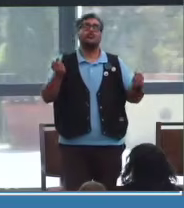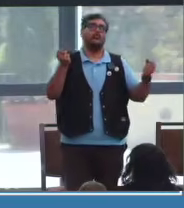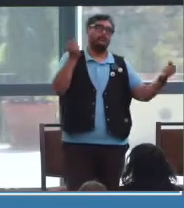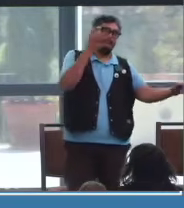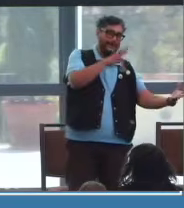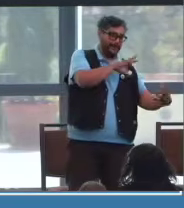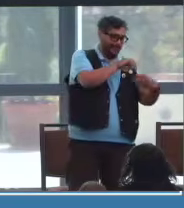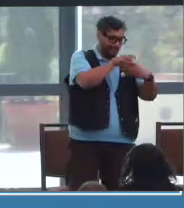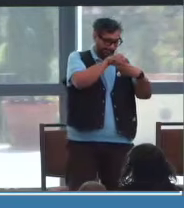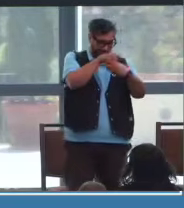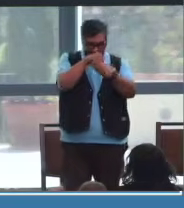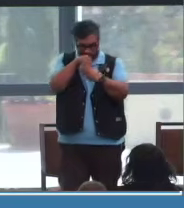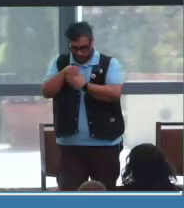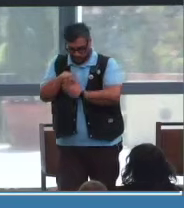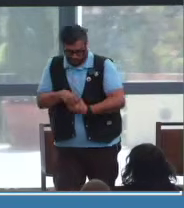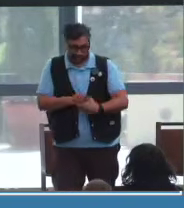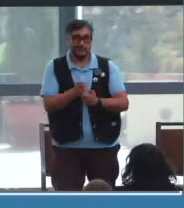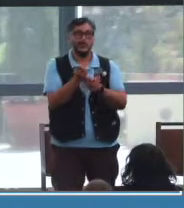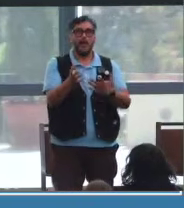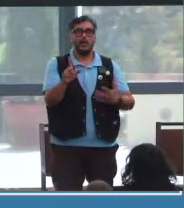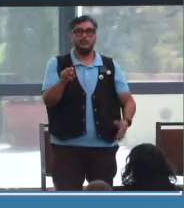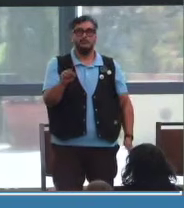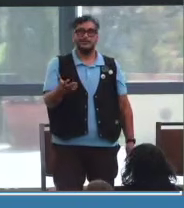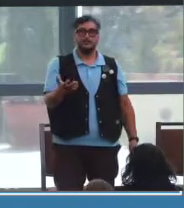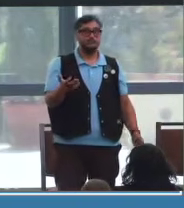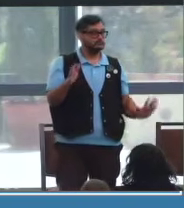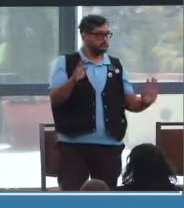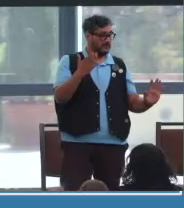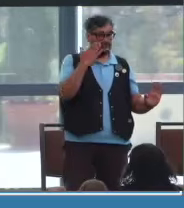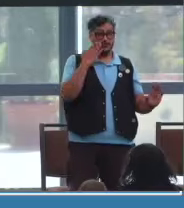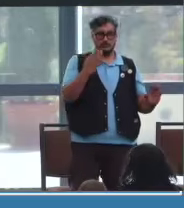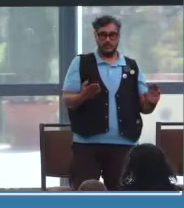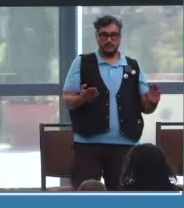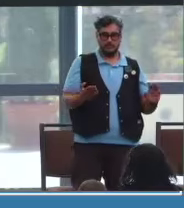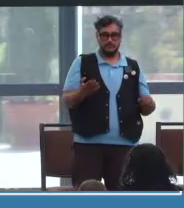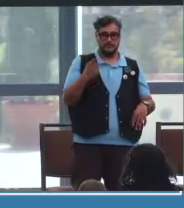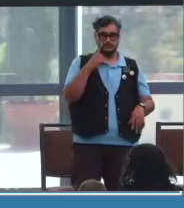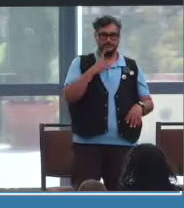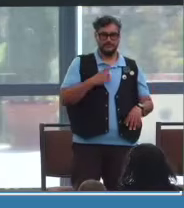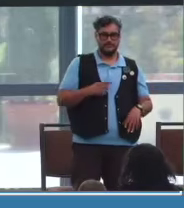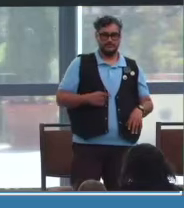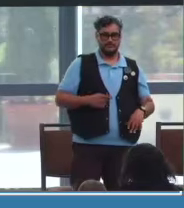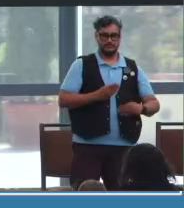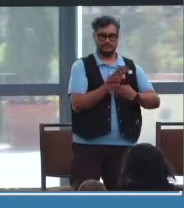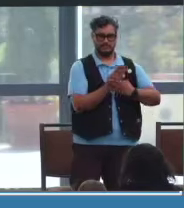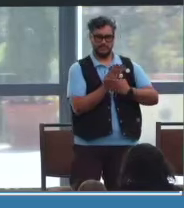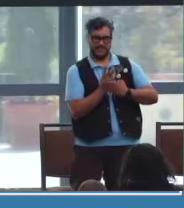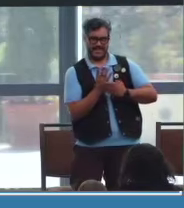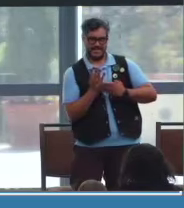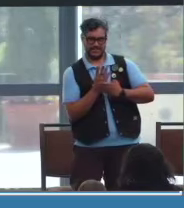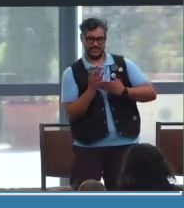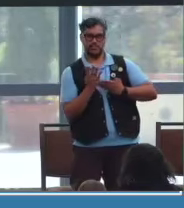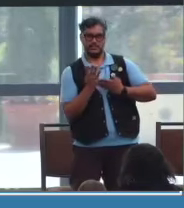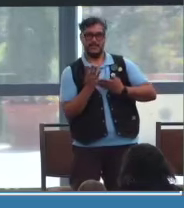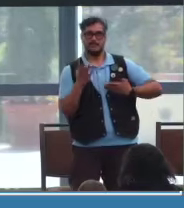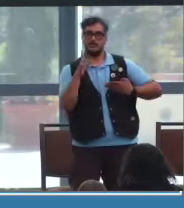involved that lead to lupus. We know that genetics is a strong component, environmental